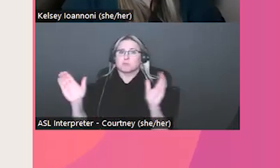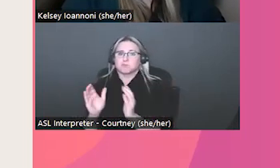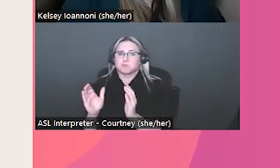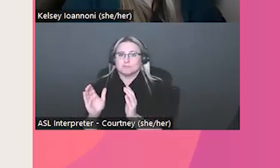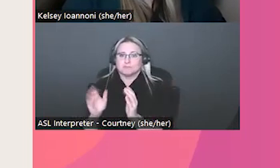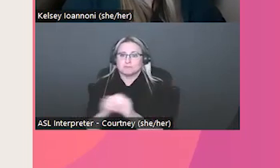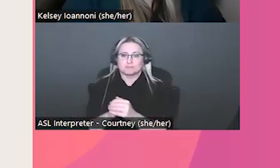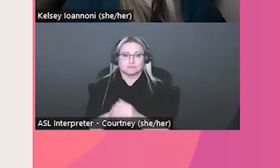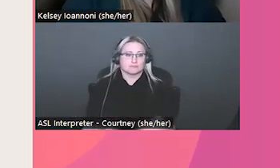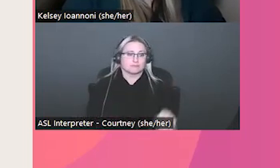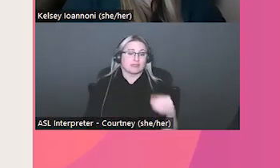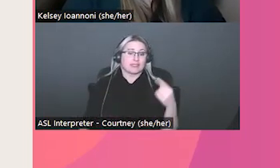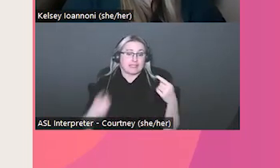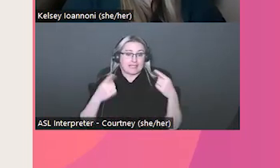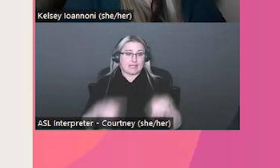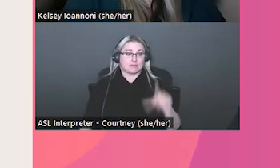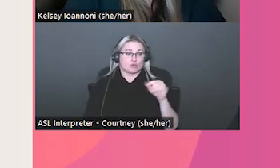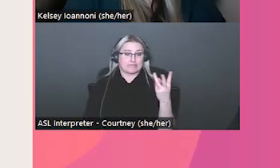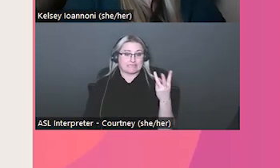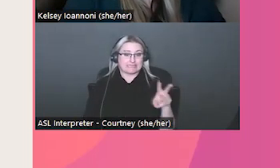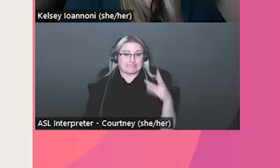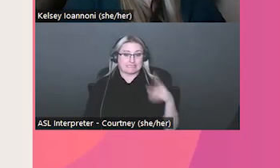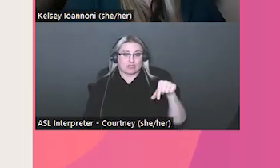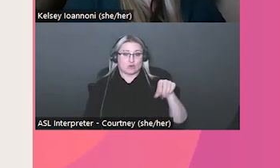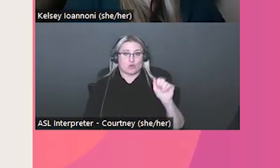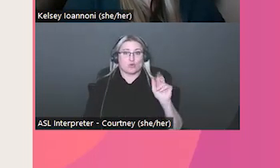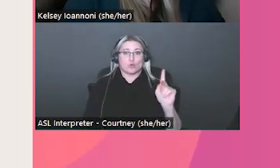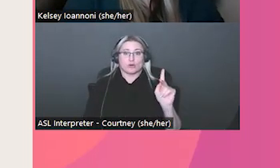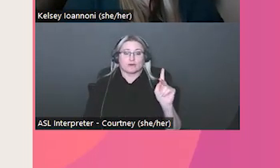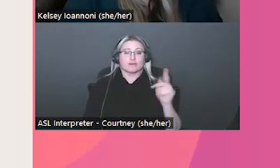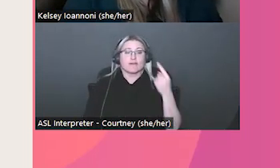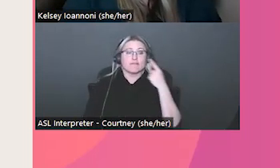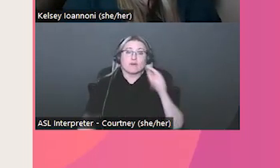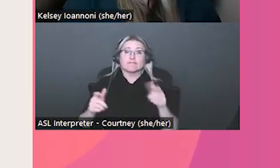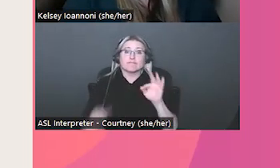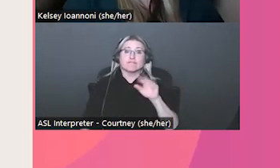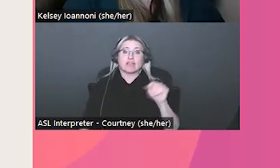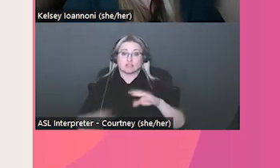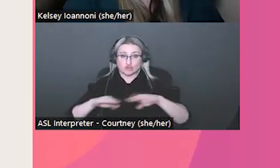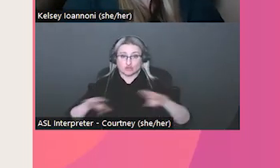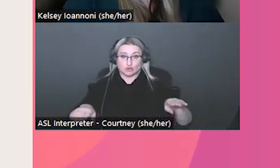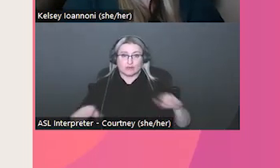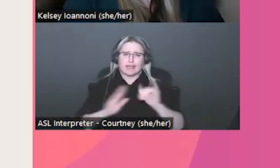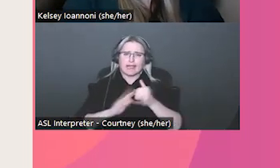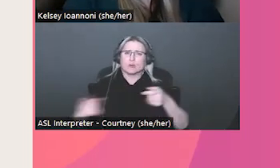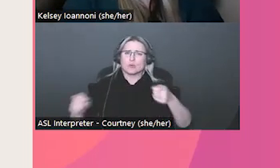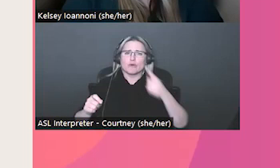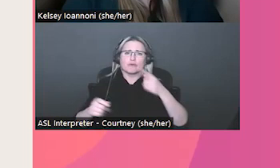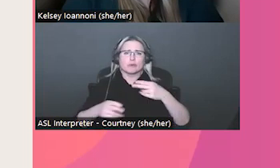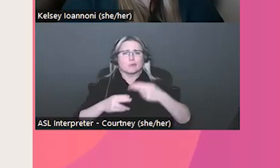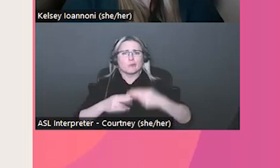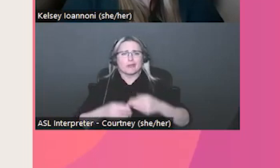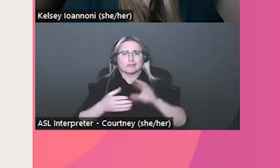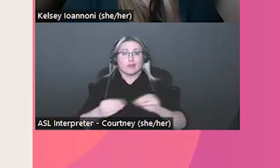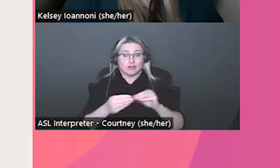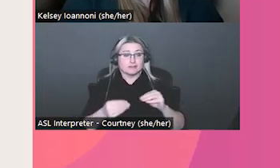Quirk in 2016 found that the messaging around the parental role in weight loss for fat children hasn't changed in the past 30 years. The messaging parents receive